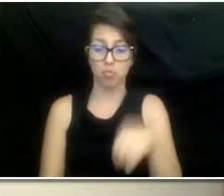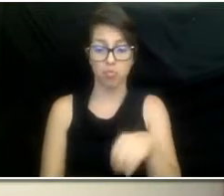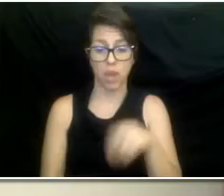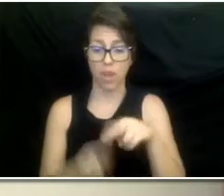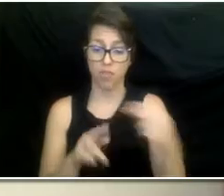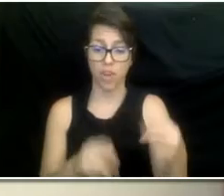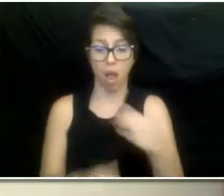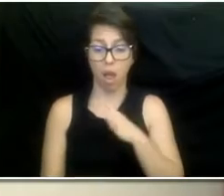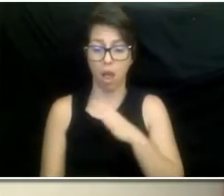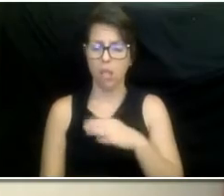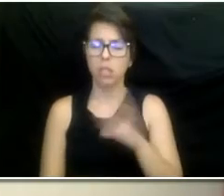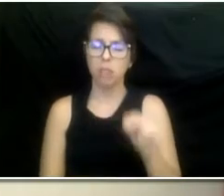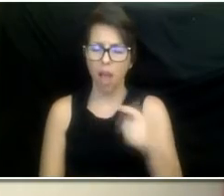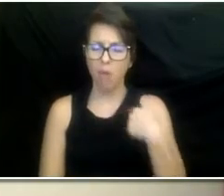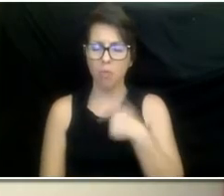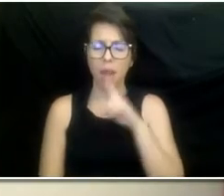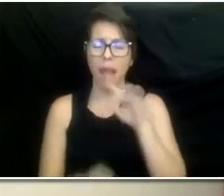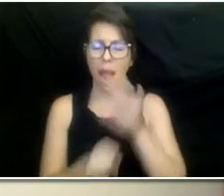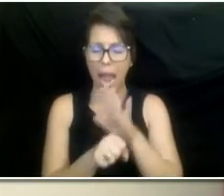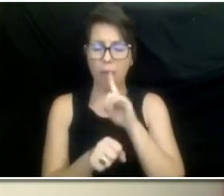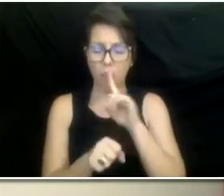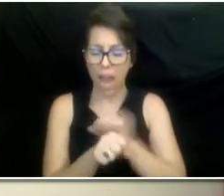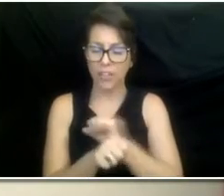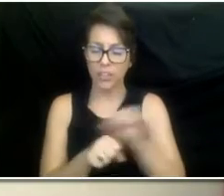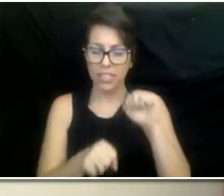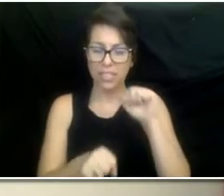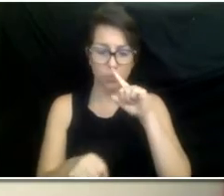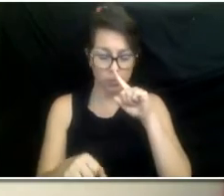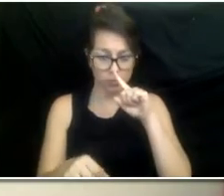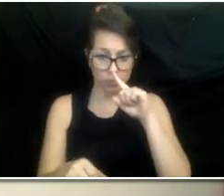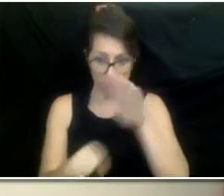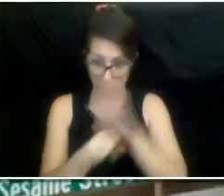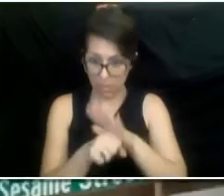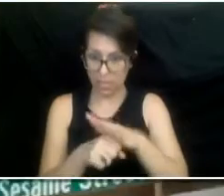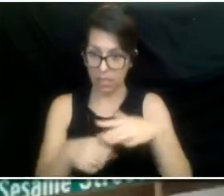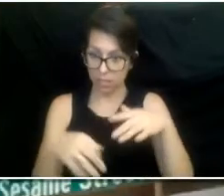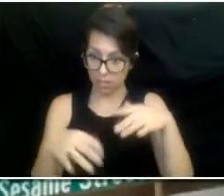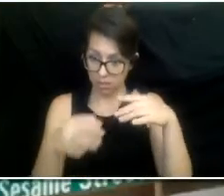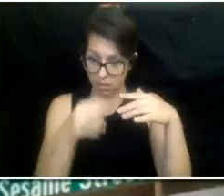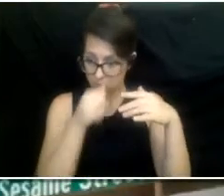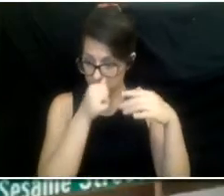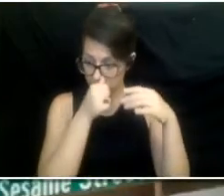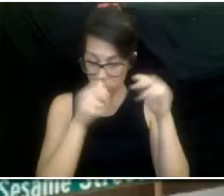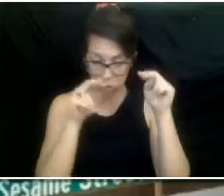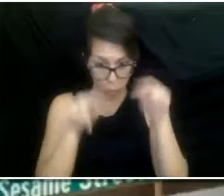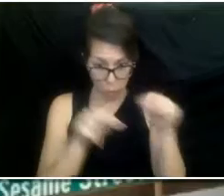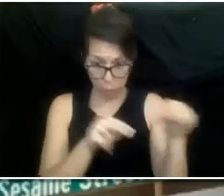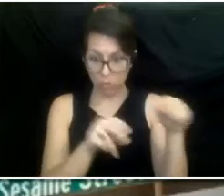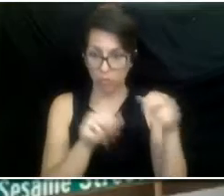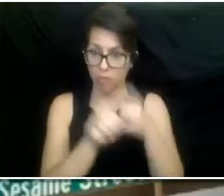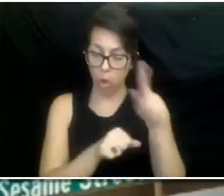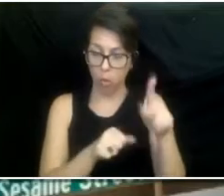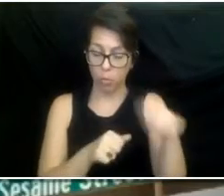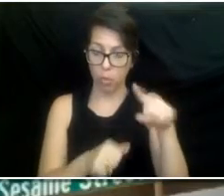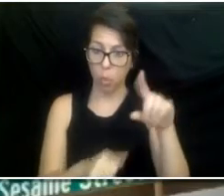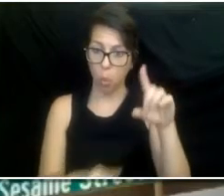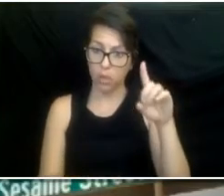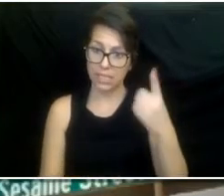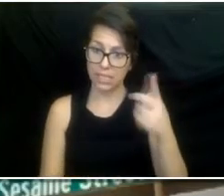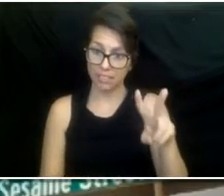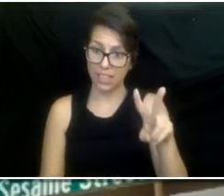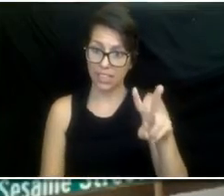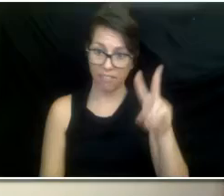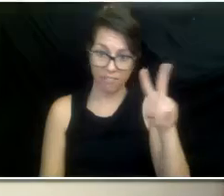of it's to your point no no no I I'm not saying you're making light of it but I'm just saying it's not good enough to say we looked at the body cams and